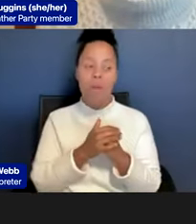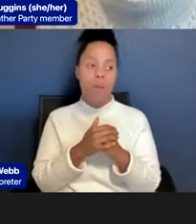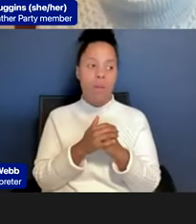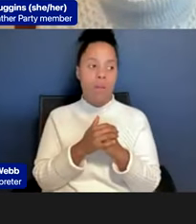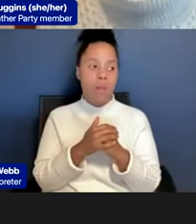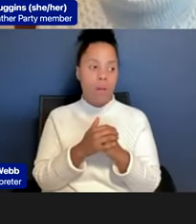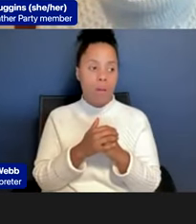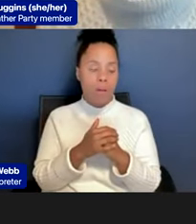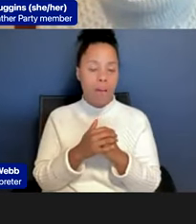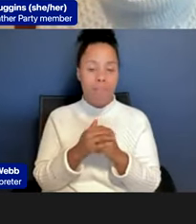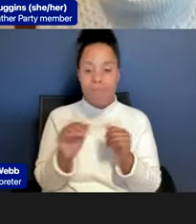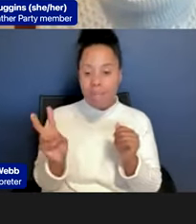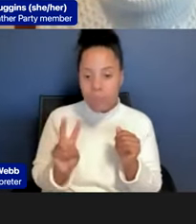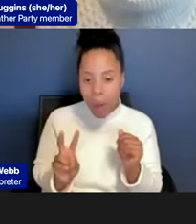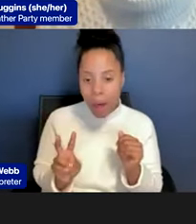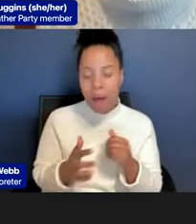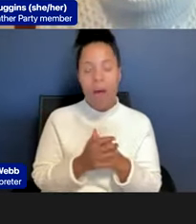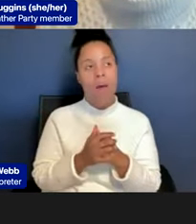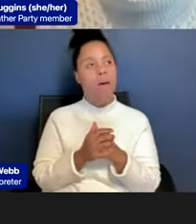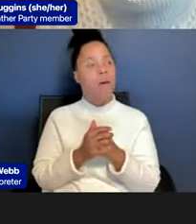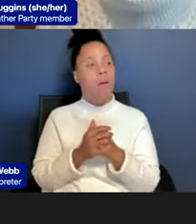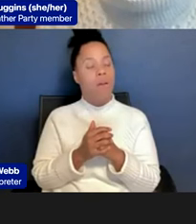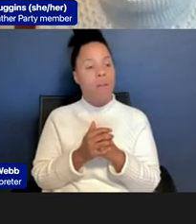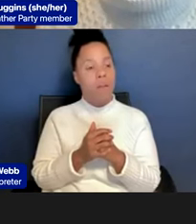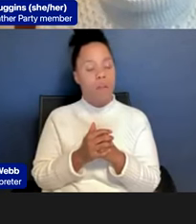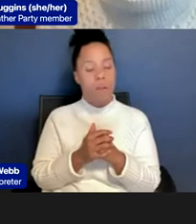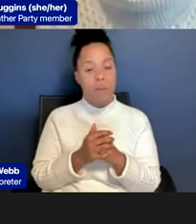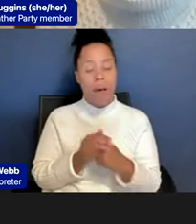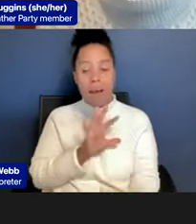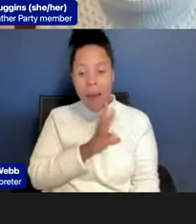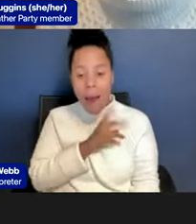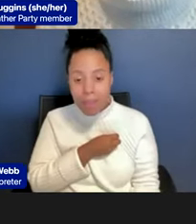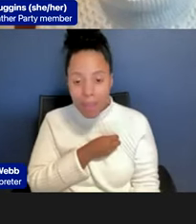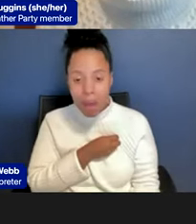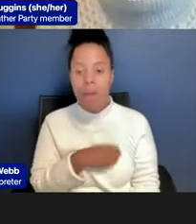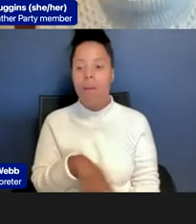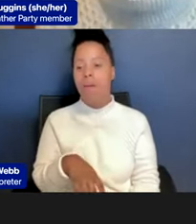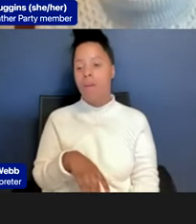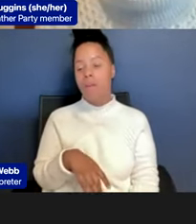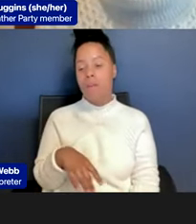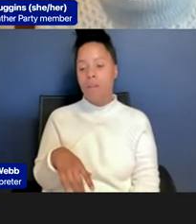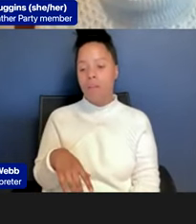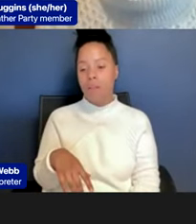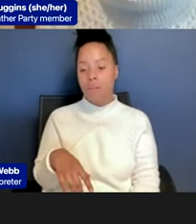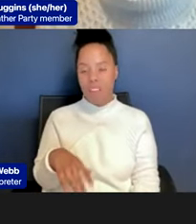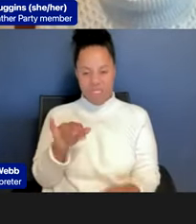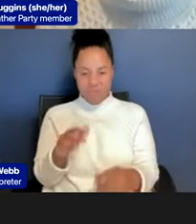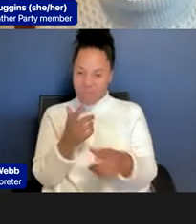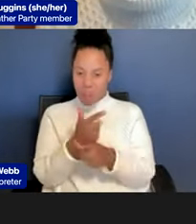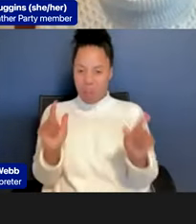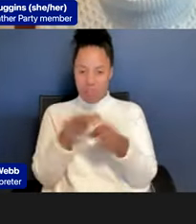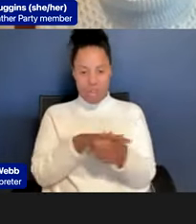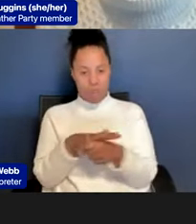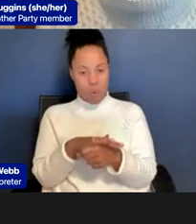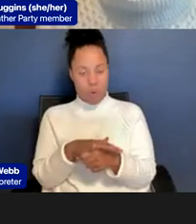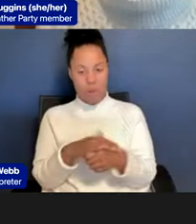Venezuela as liberated territory. We can look at Gaza for a while as liberated territory. What happens to liberated